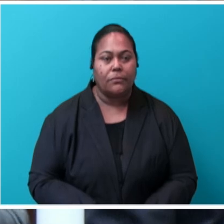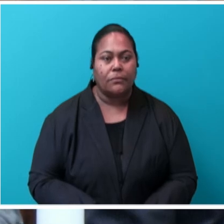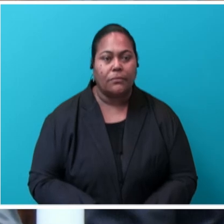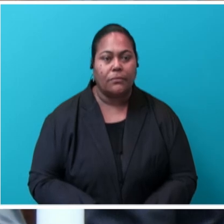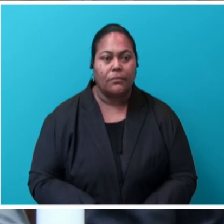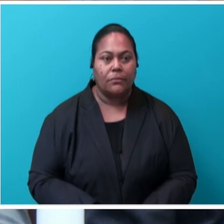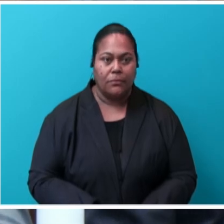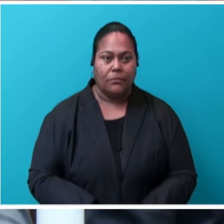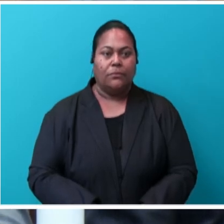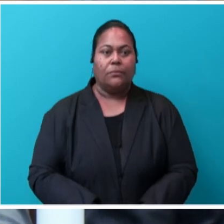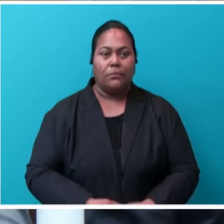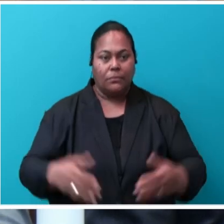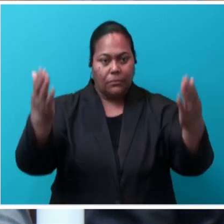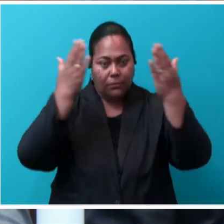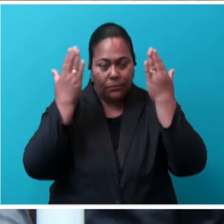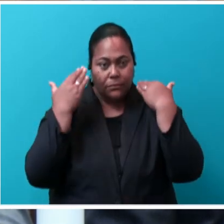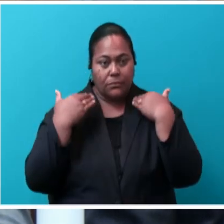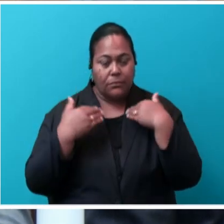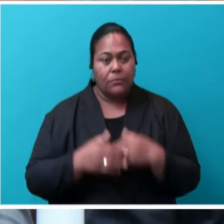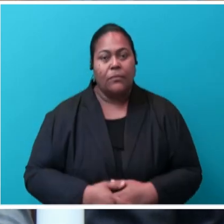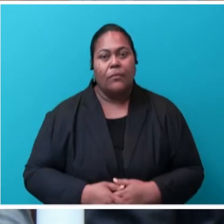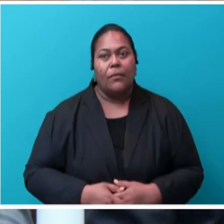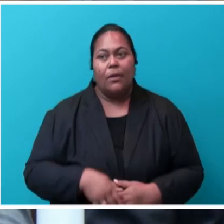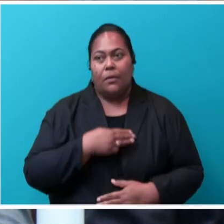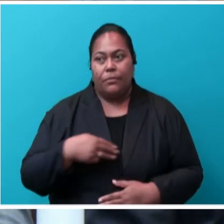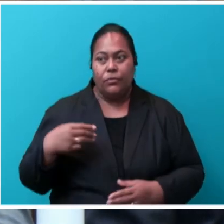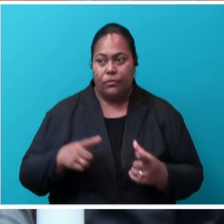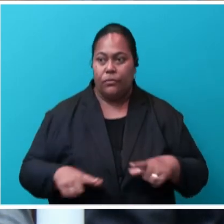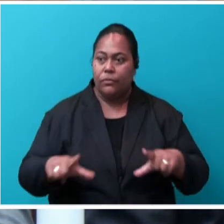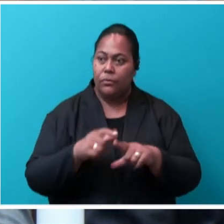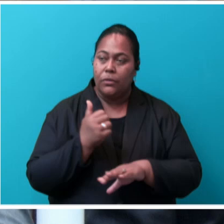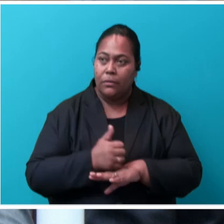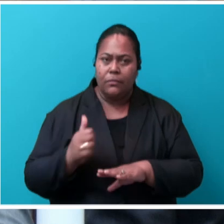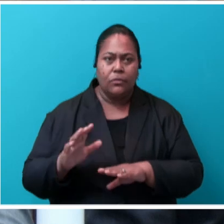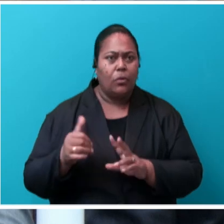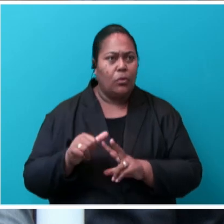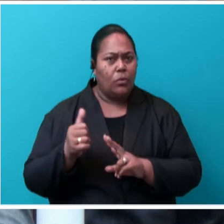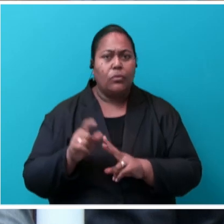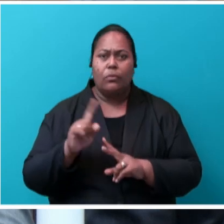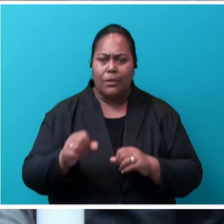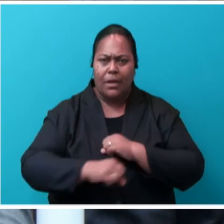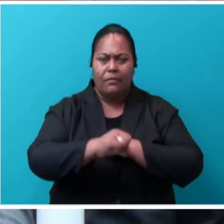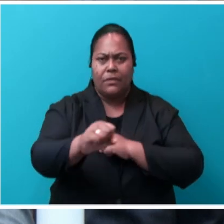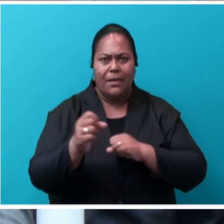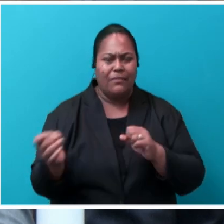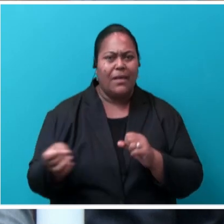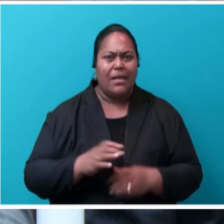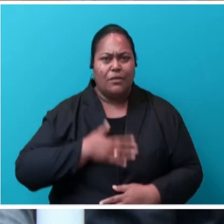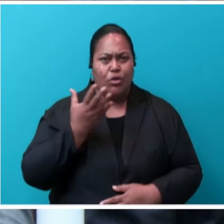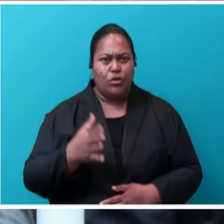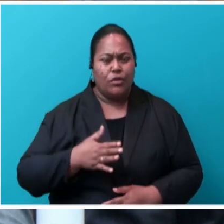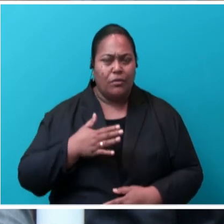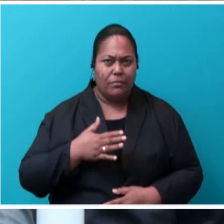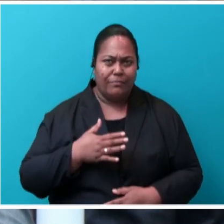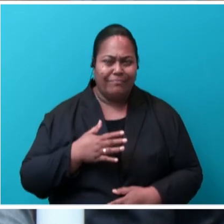Mr. Speaker, sir, the Ministry of Local Government has also advertised for expression of interest to engage an experienced trainer to deliver